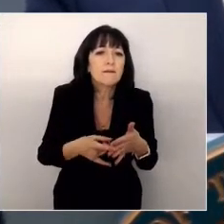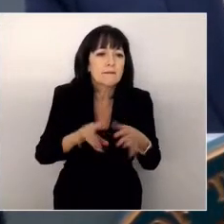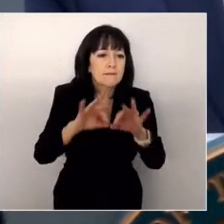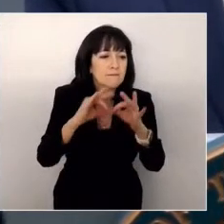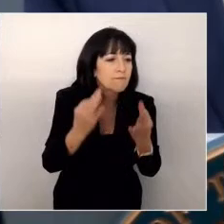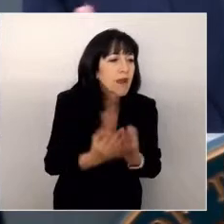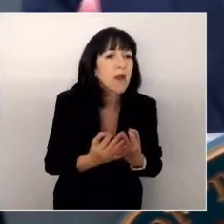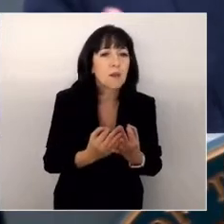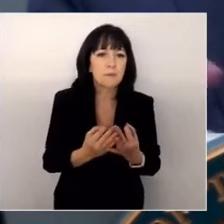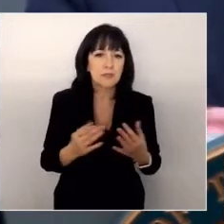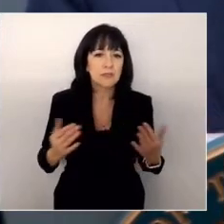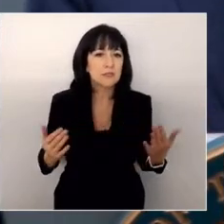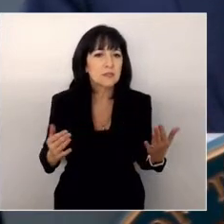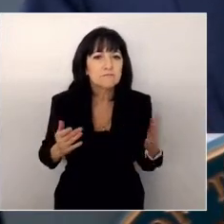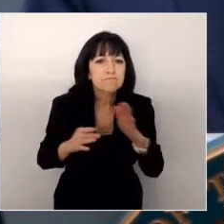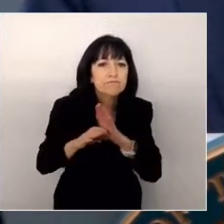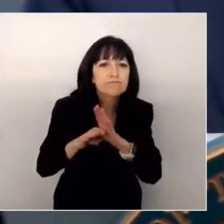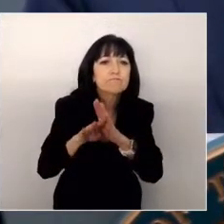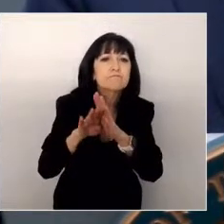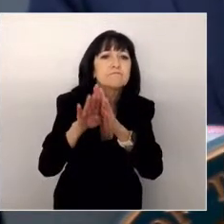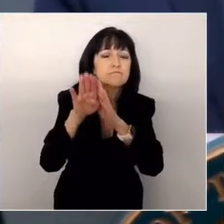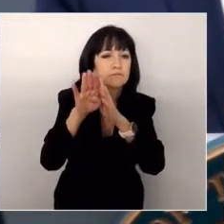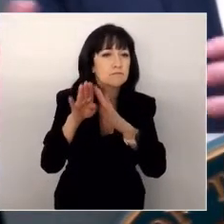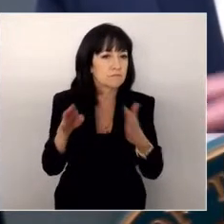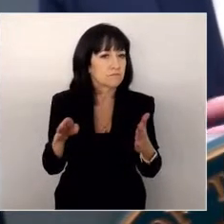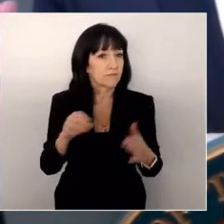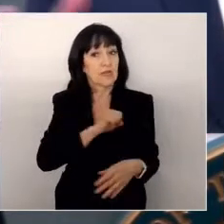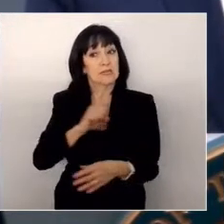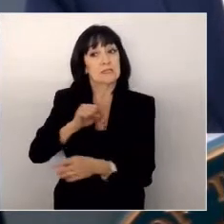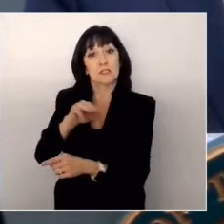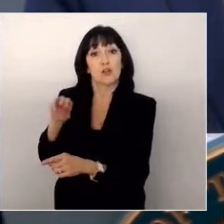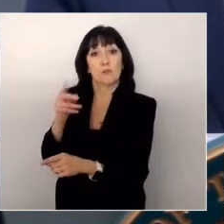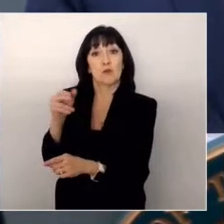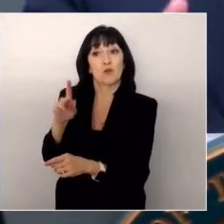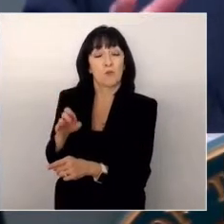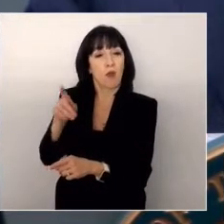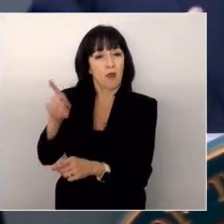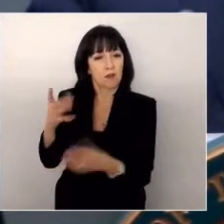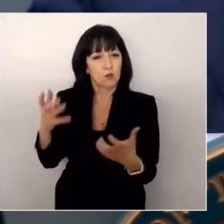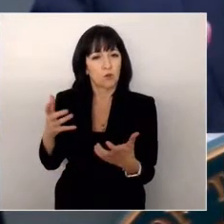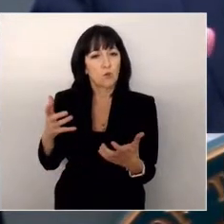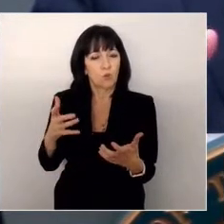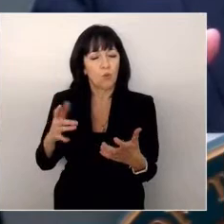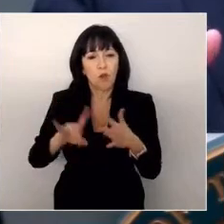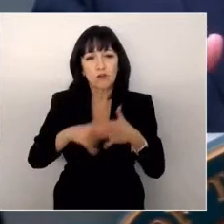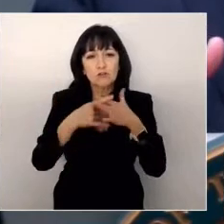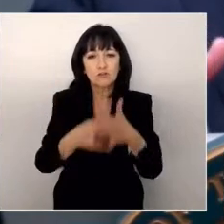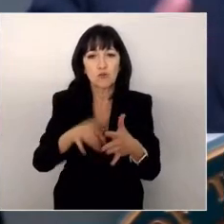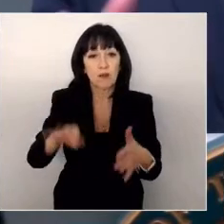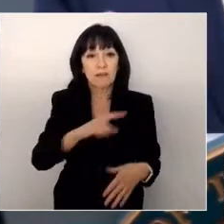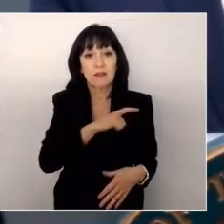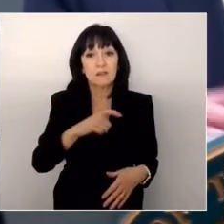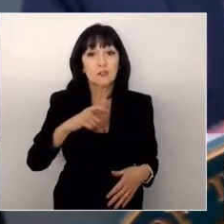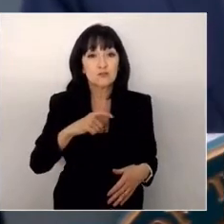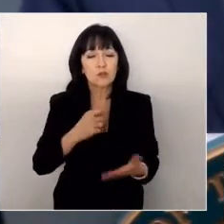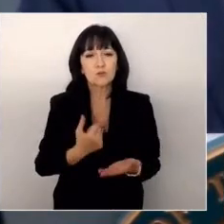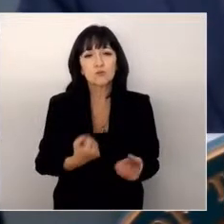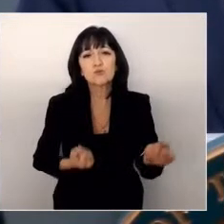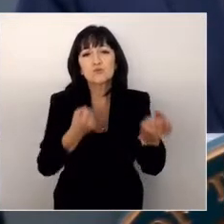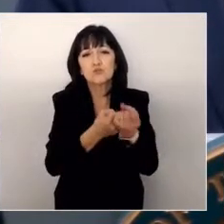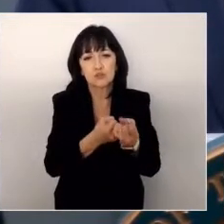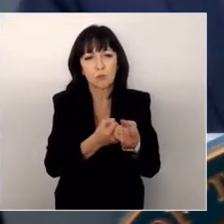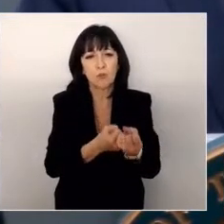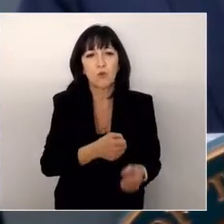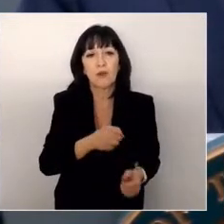Senator McBride has introduced legislation that would build on the work we've done for state employees and extend paid leave into